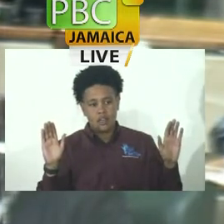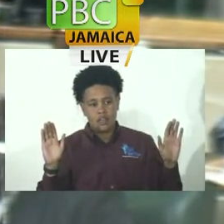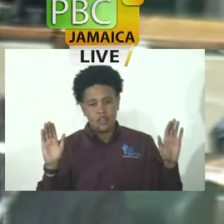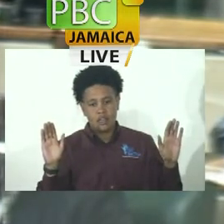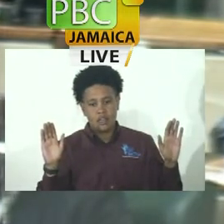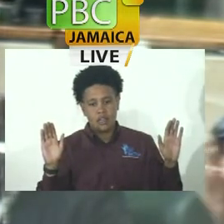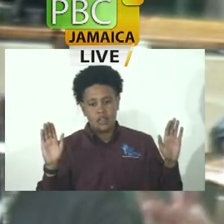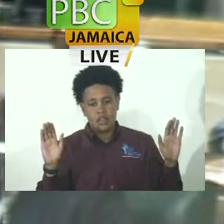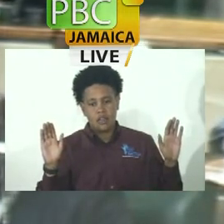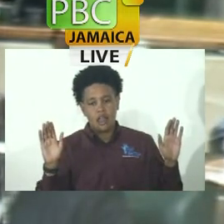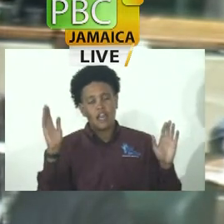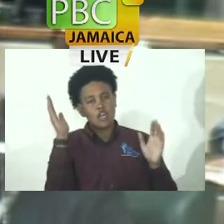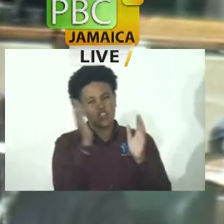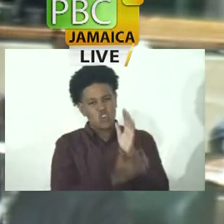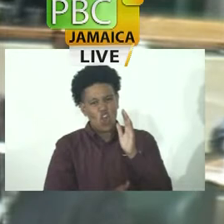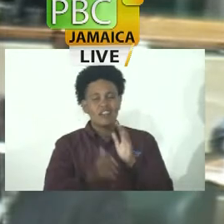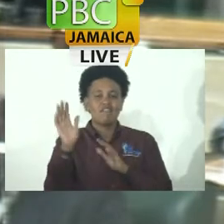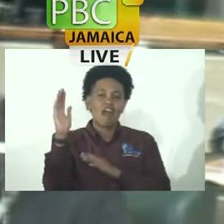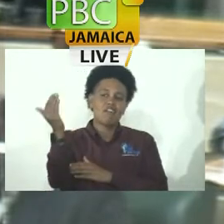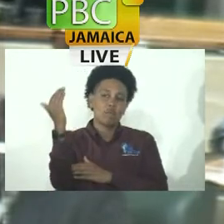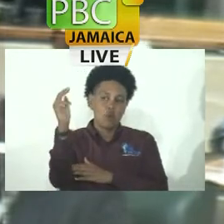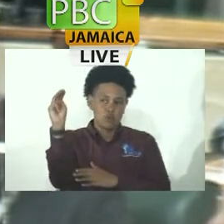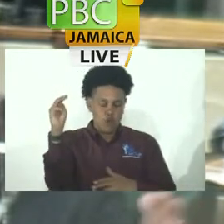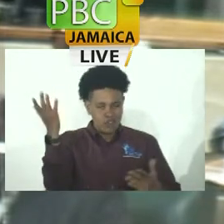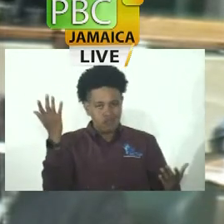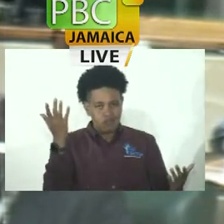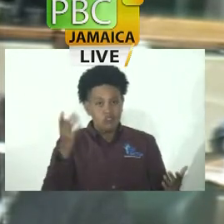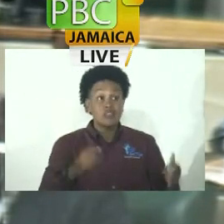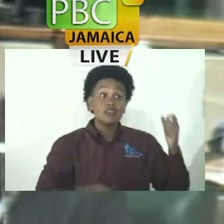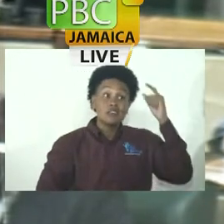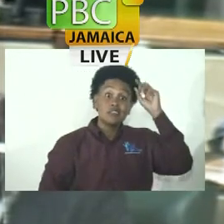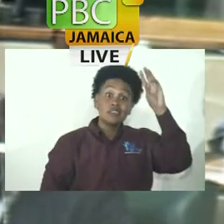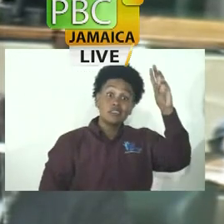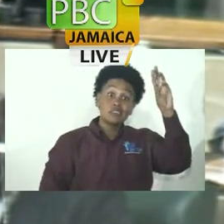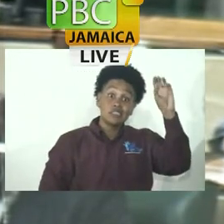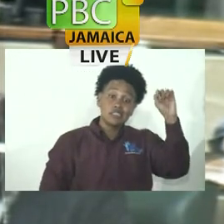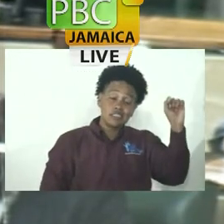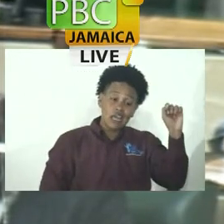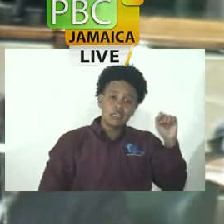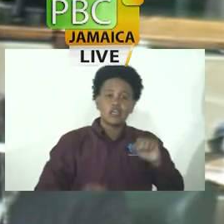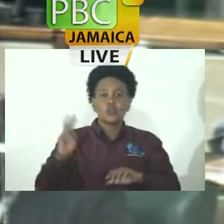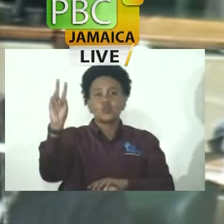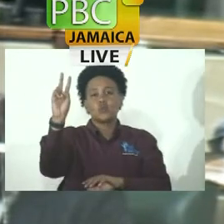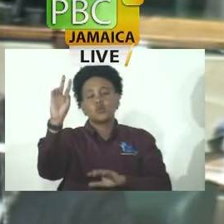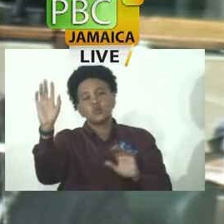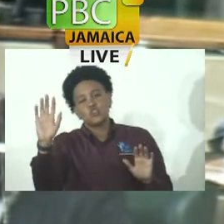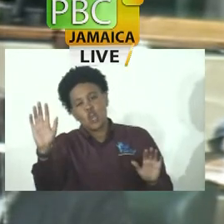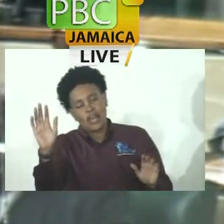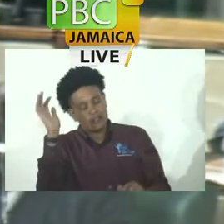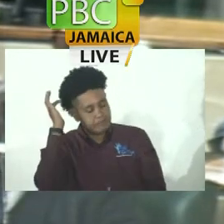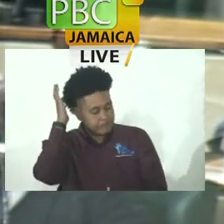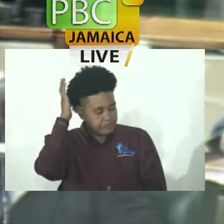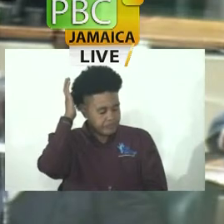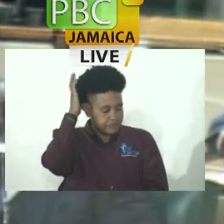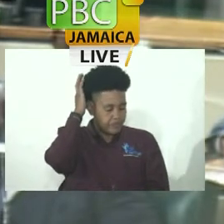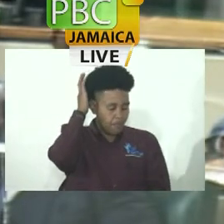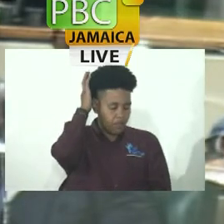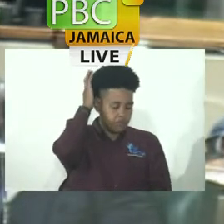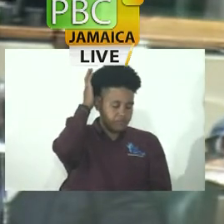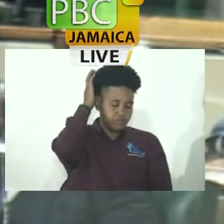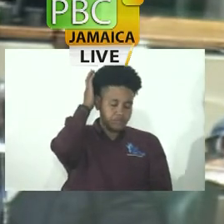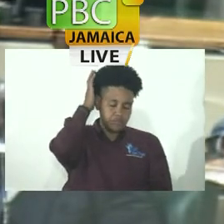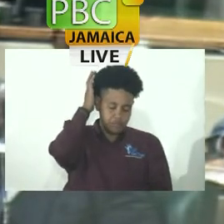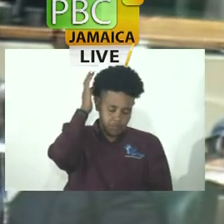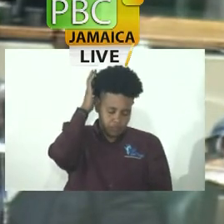and and of course at 5 00 am the following day so the weekend curfews madame